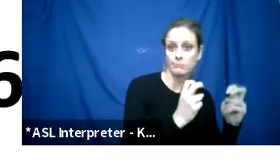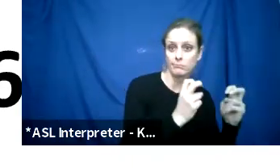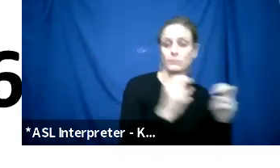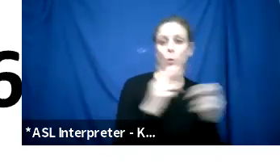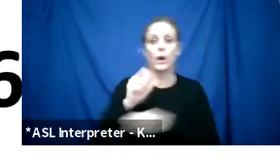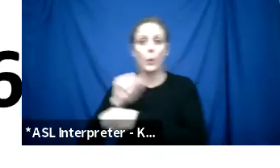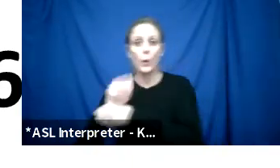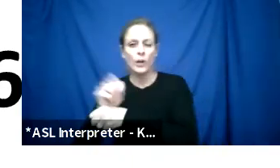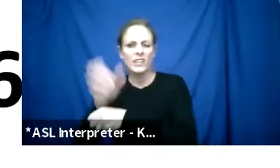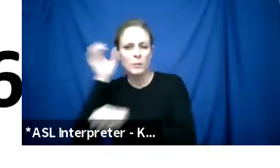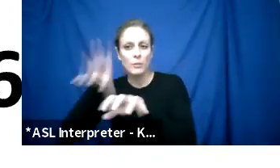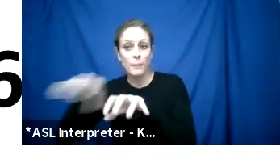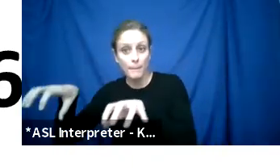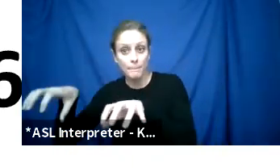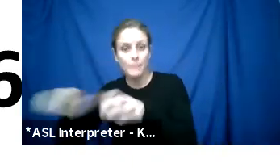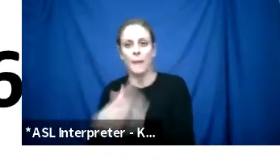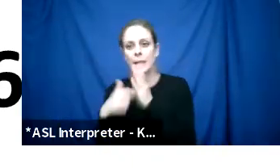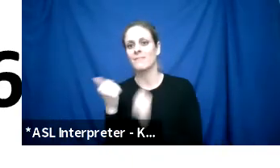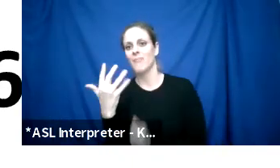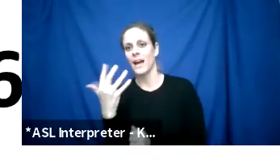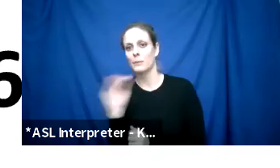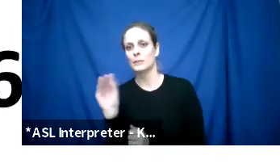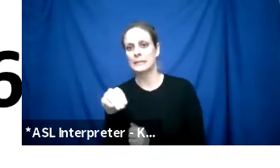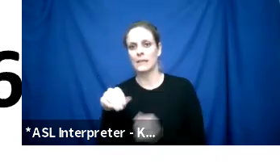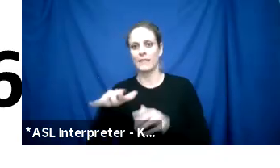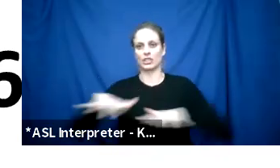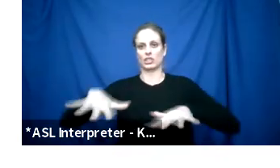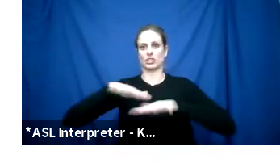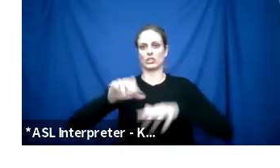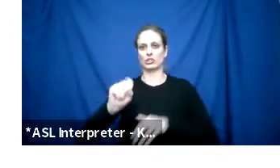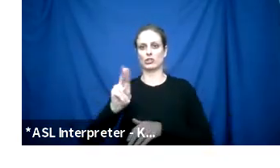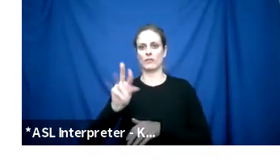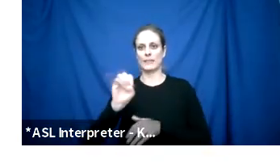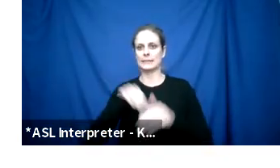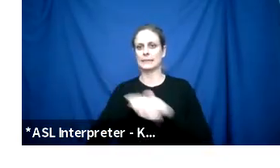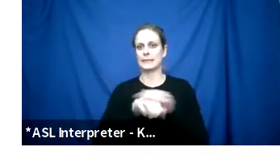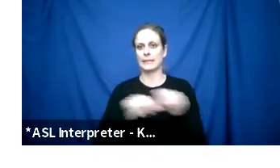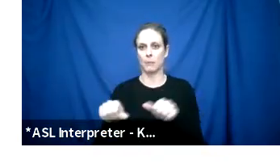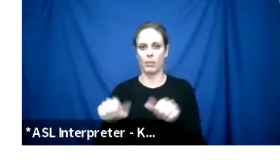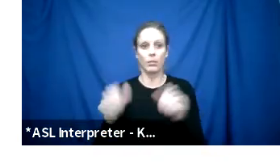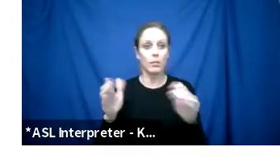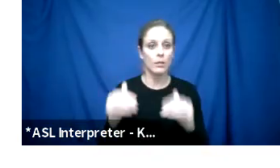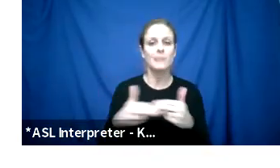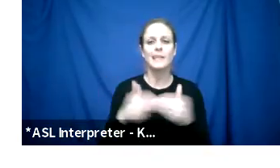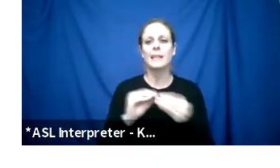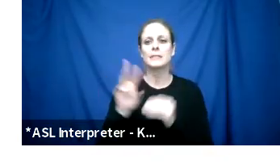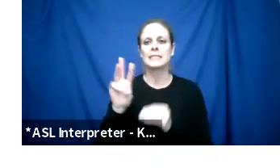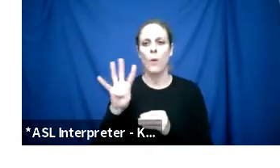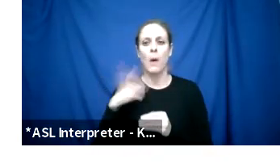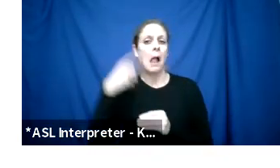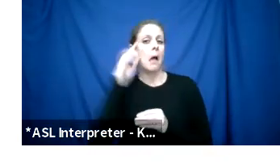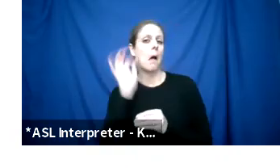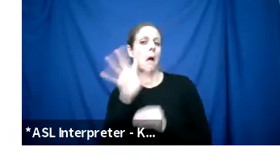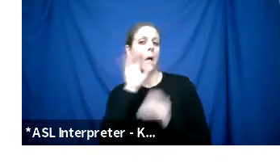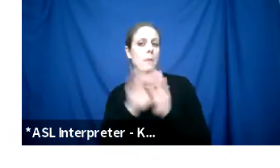226 get you 5%. Moving on to the next slide. Slide number 64. I thought I'd throw in this tray